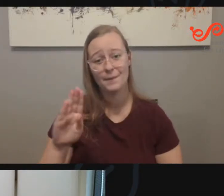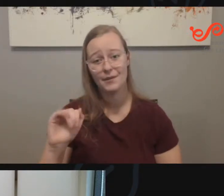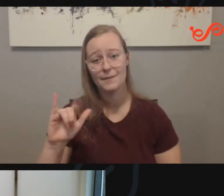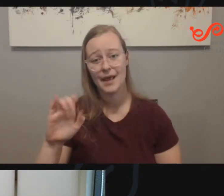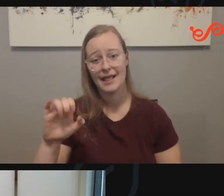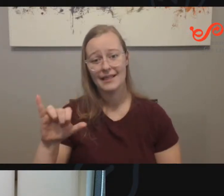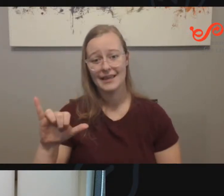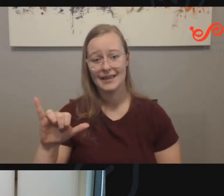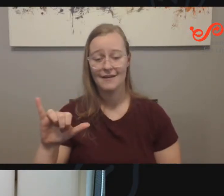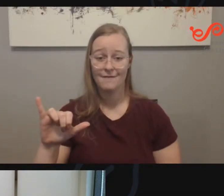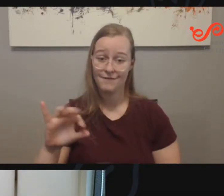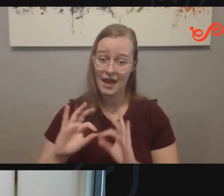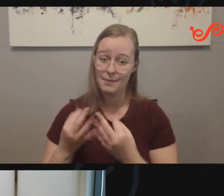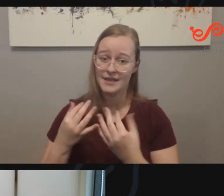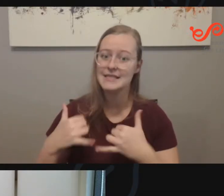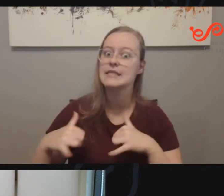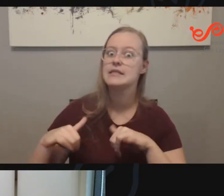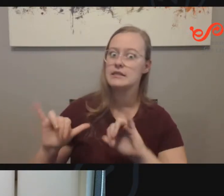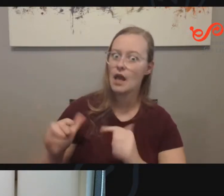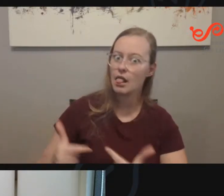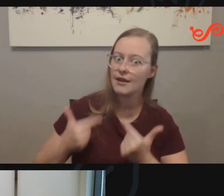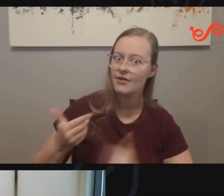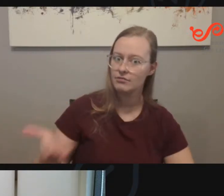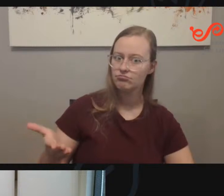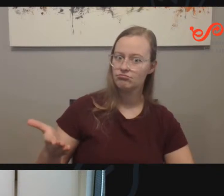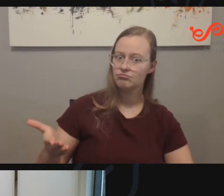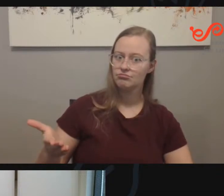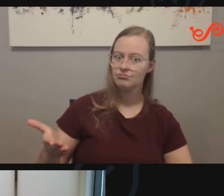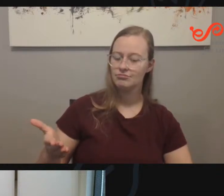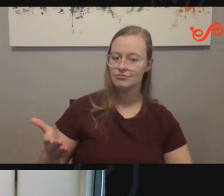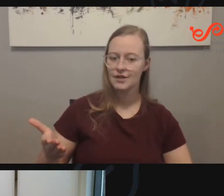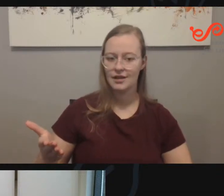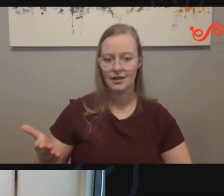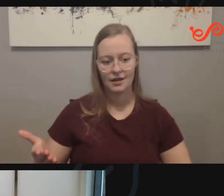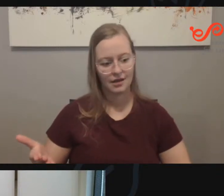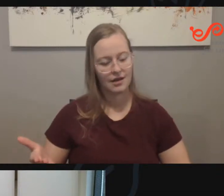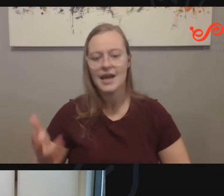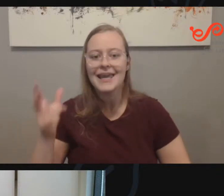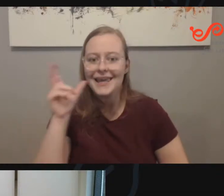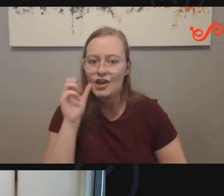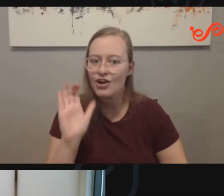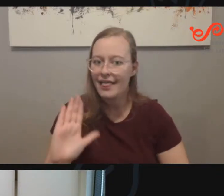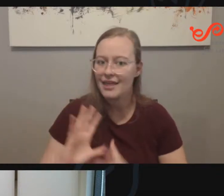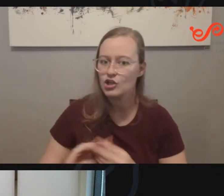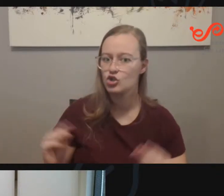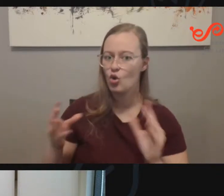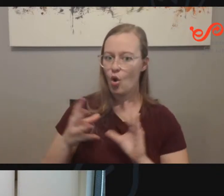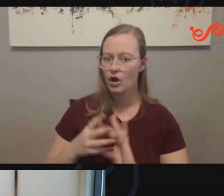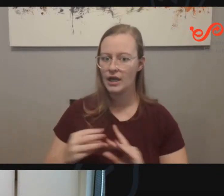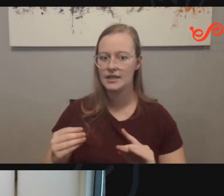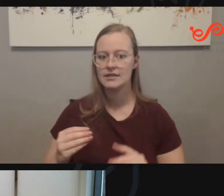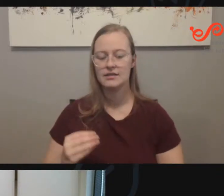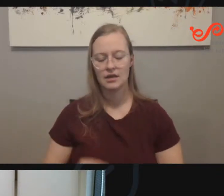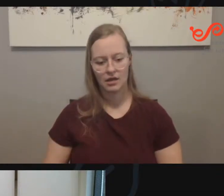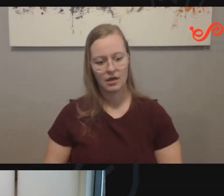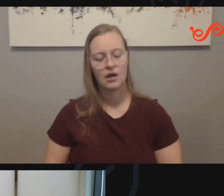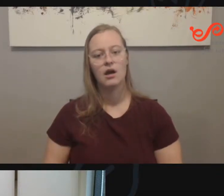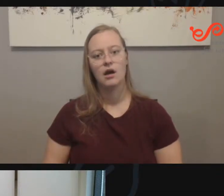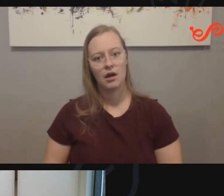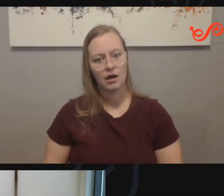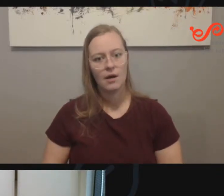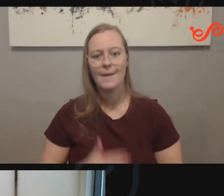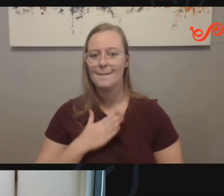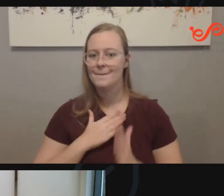living on the Eastern Shore, hearing their stories. Well, my book is